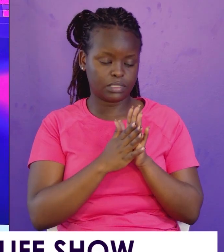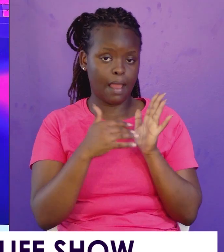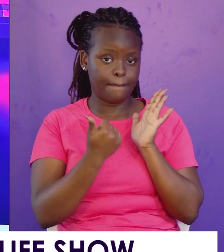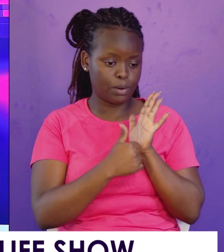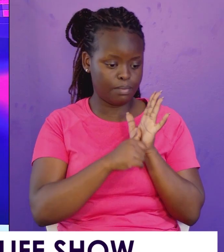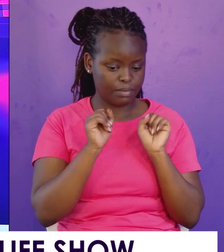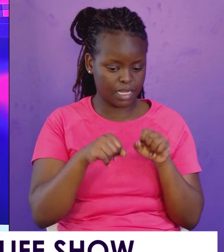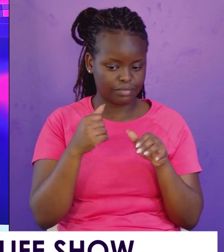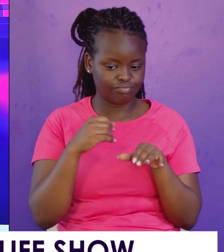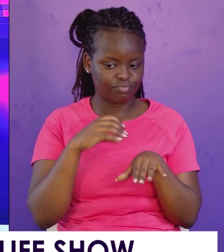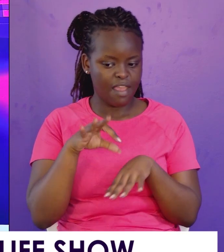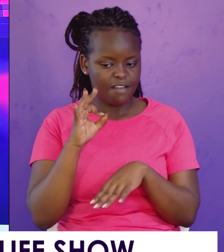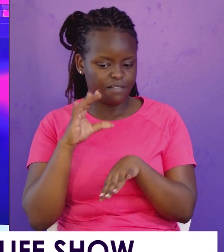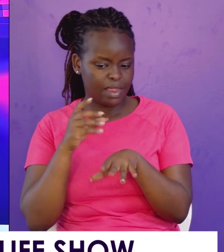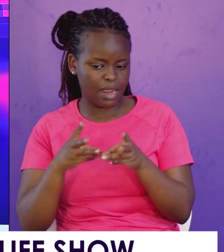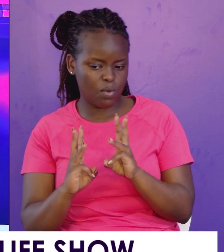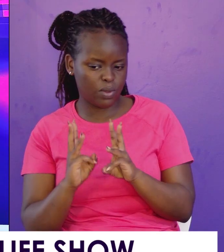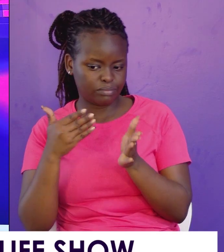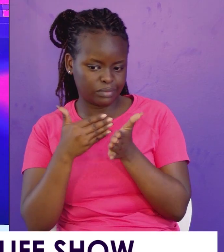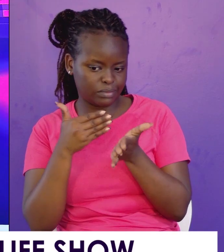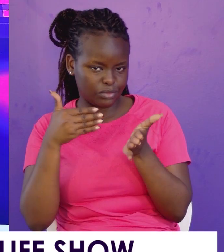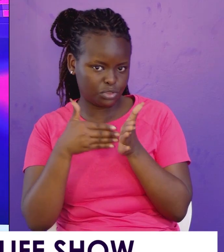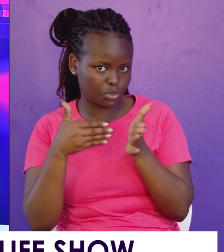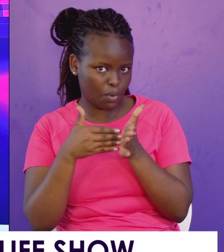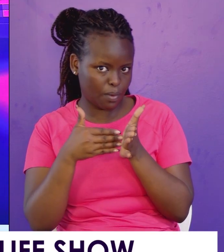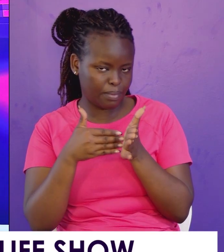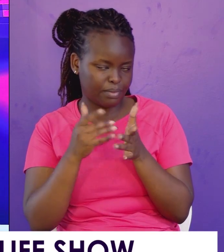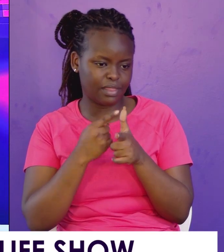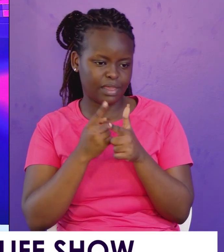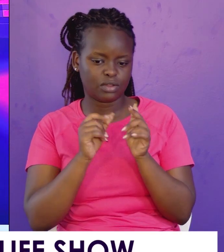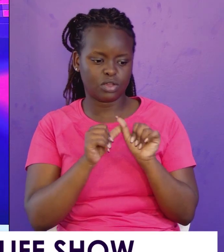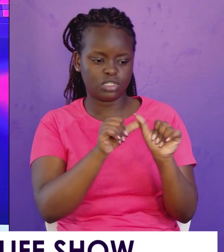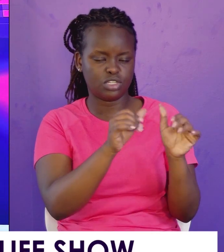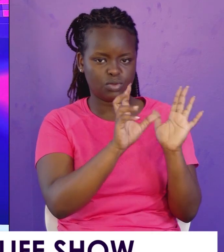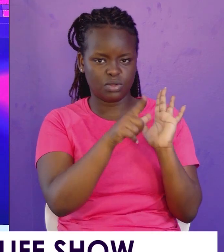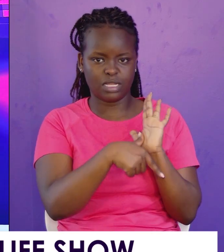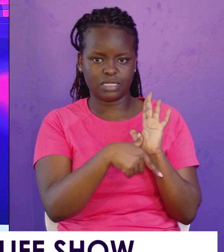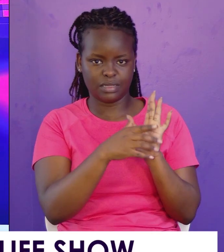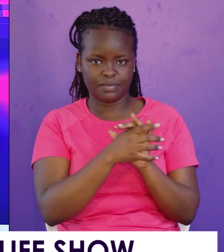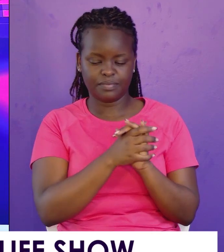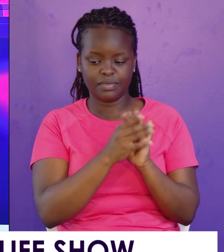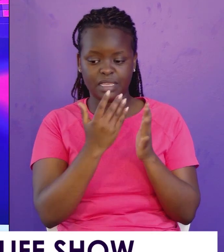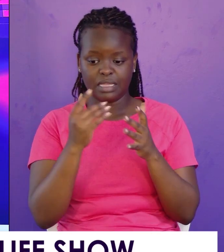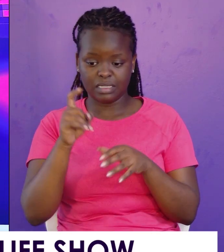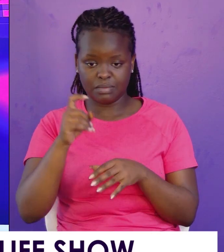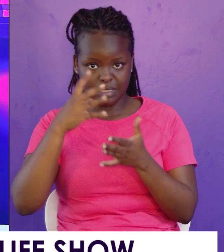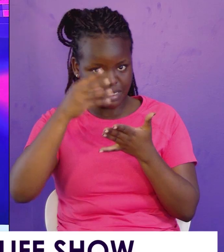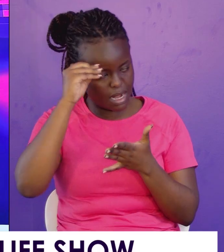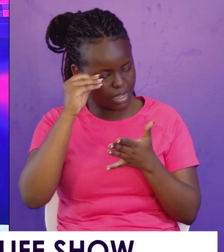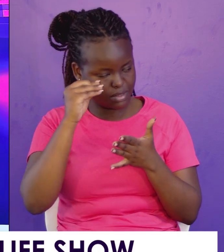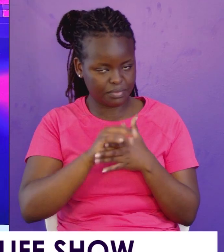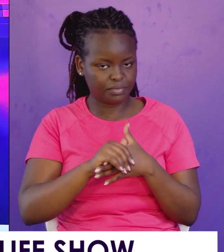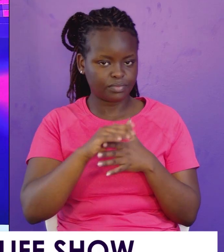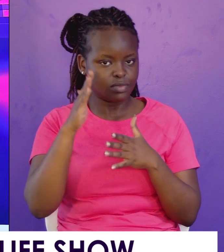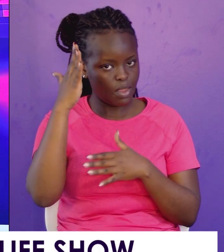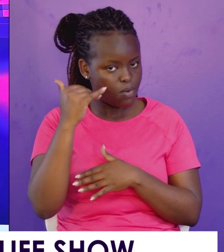a way of stopping and continuing later. Those are some of the things that you must learn how to do. Because communication